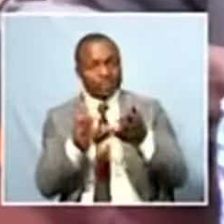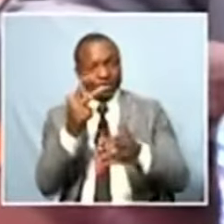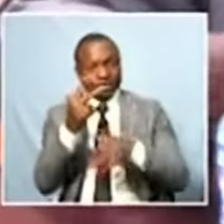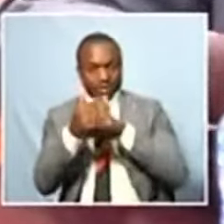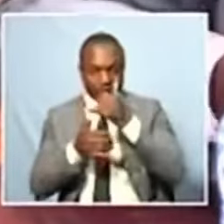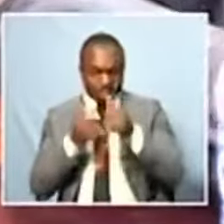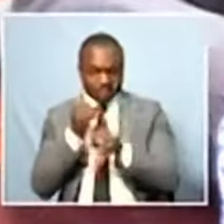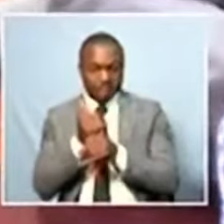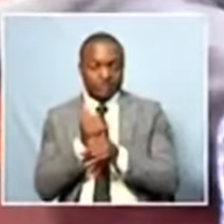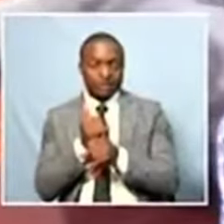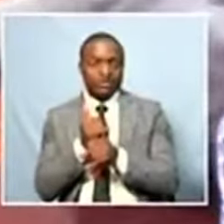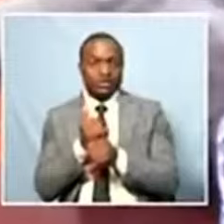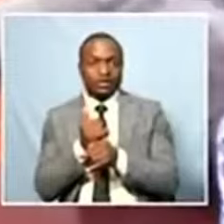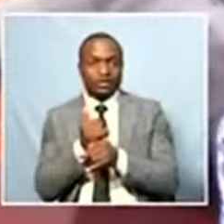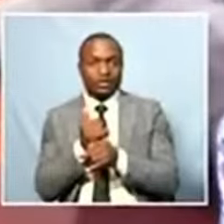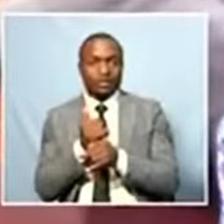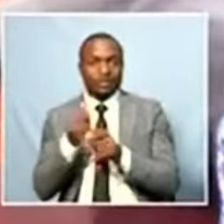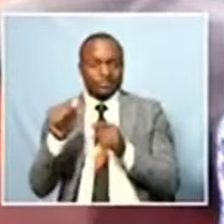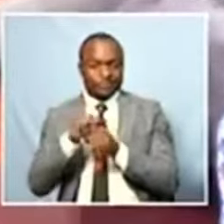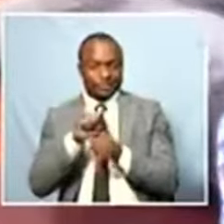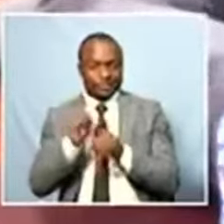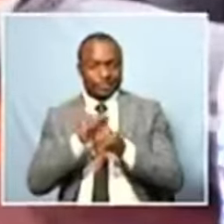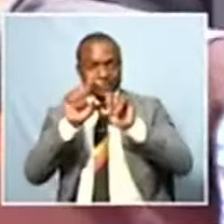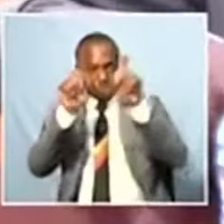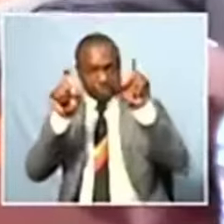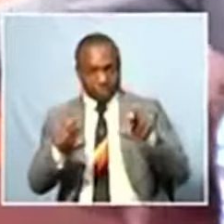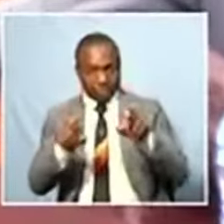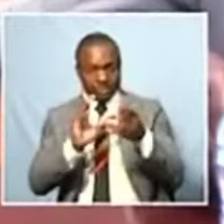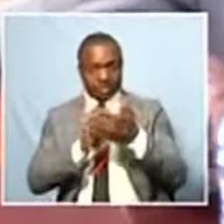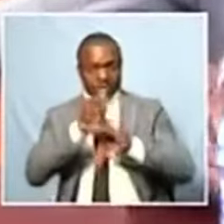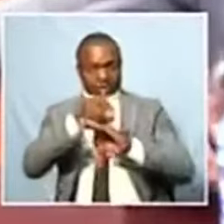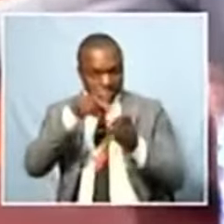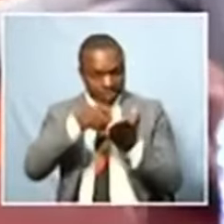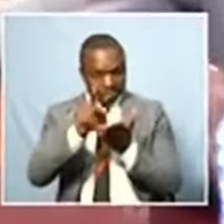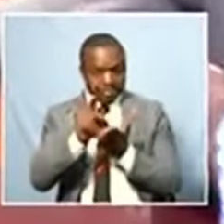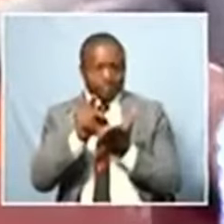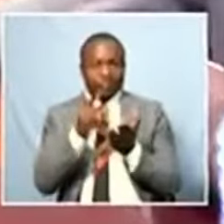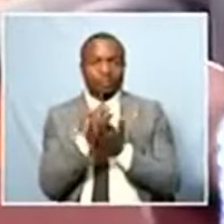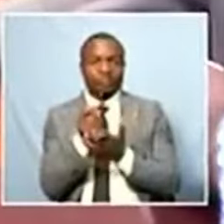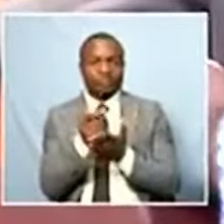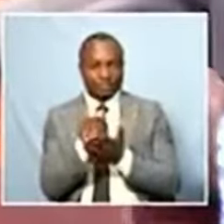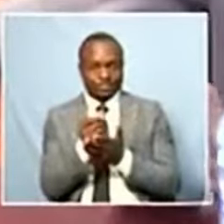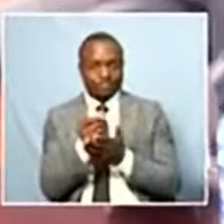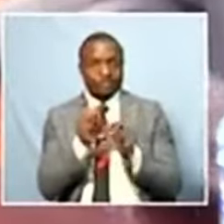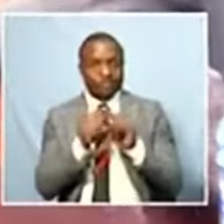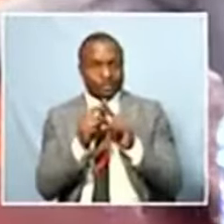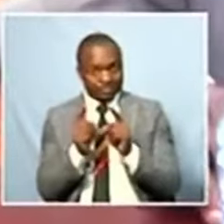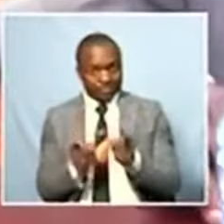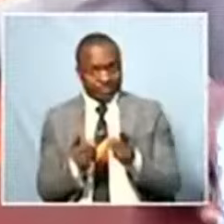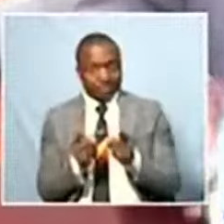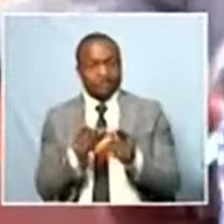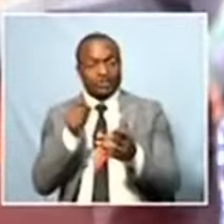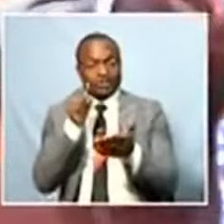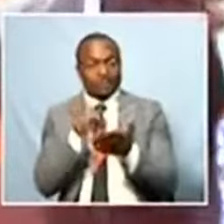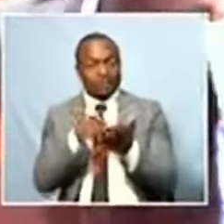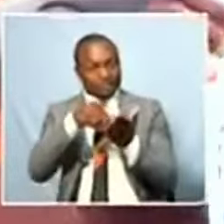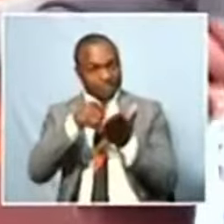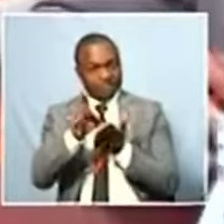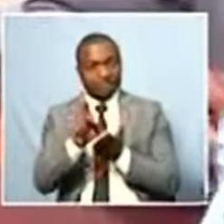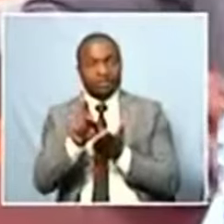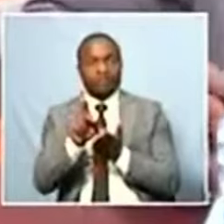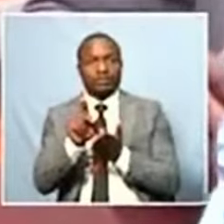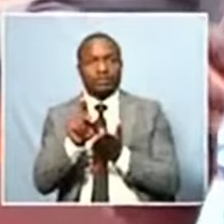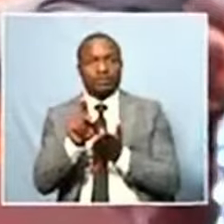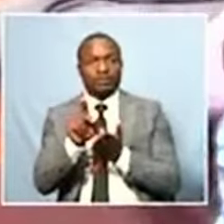cycle for the renewal of the practicing certificate upon payment of a prescribed fee. However, this payment arrangement